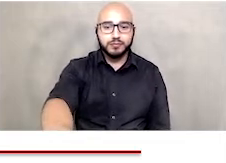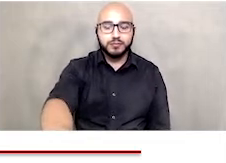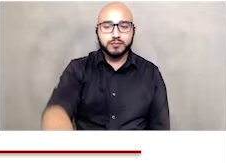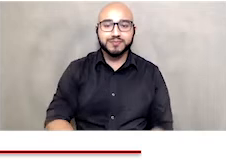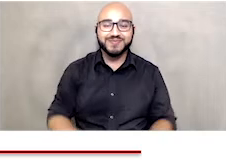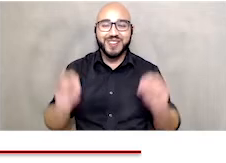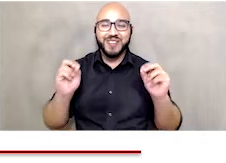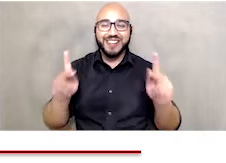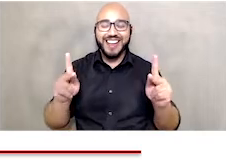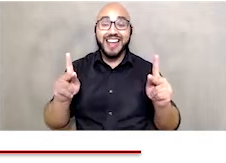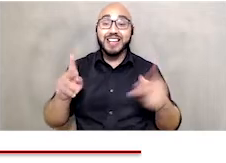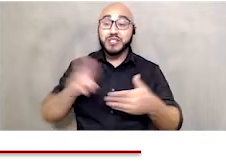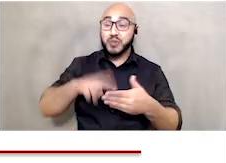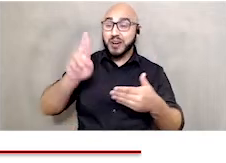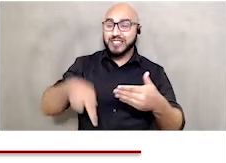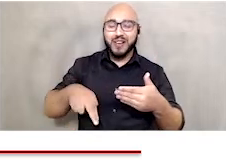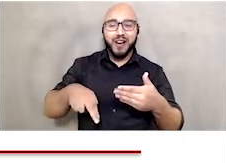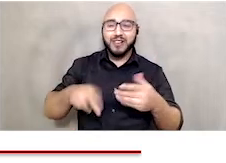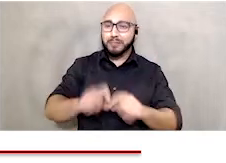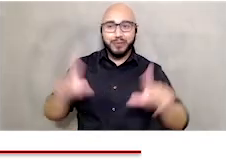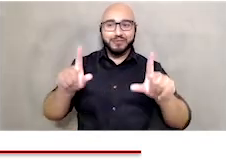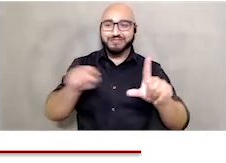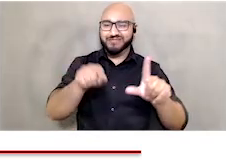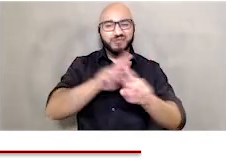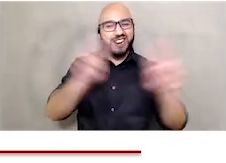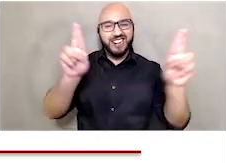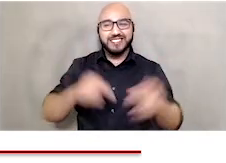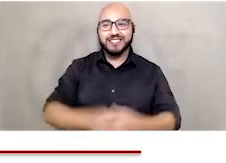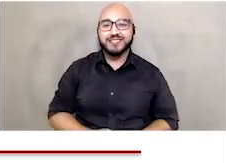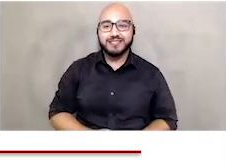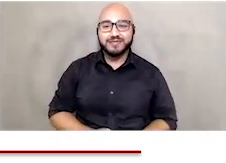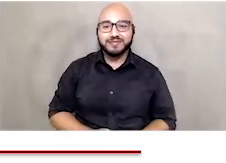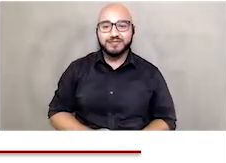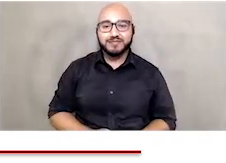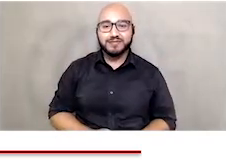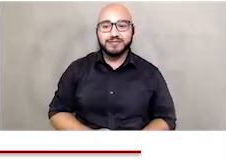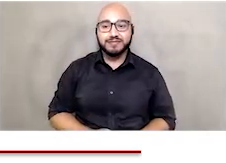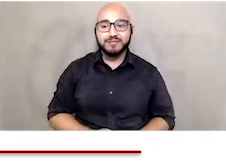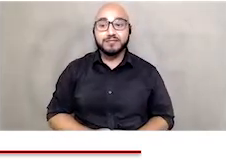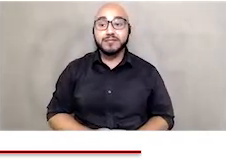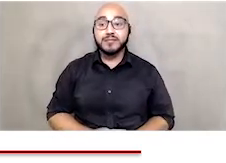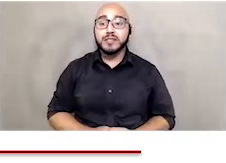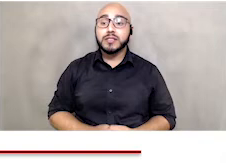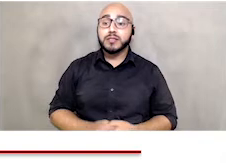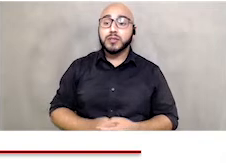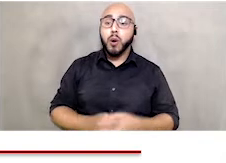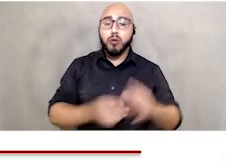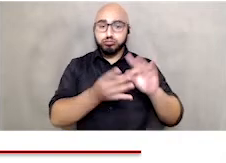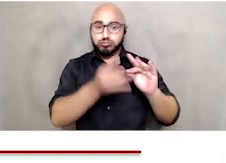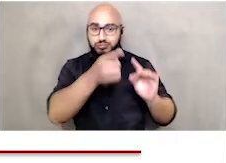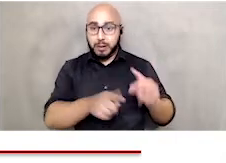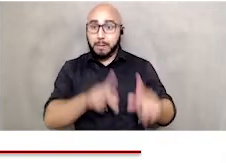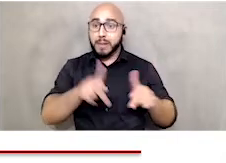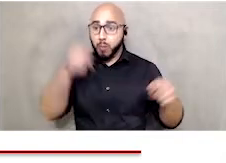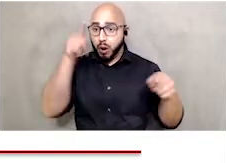All right, so the results are in. It says here that people agree that they can